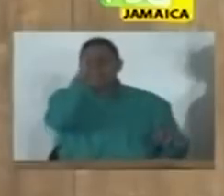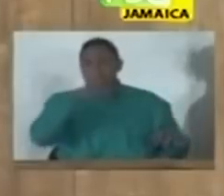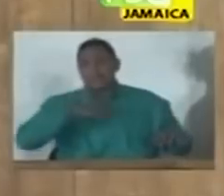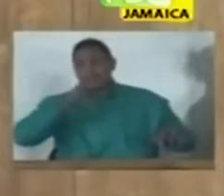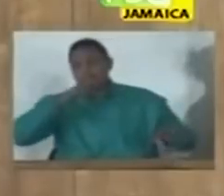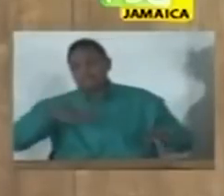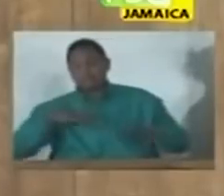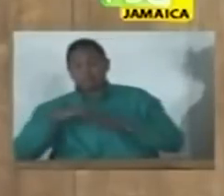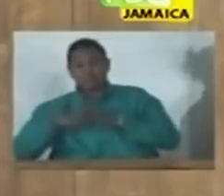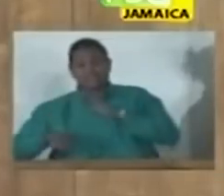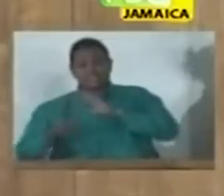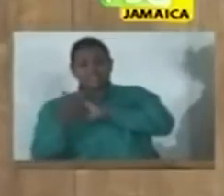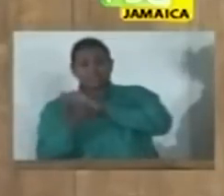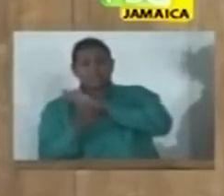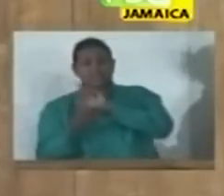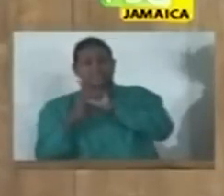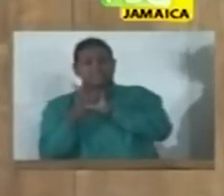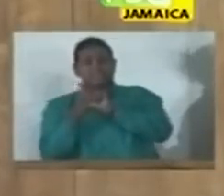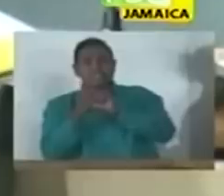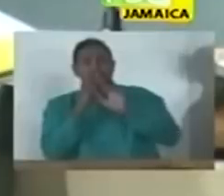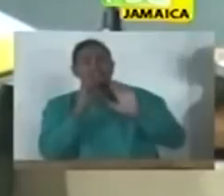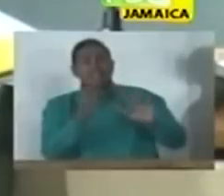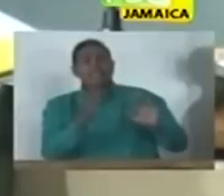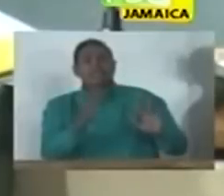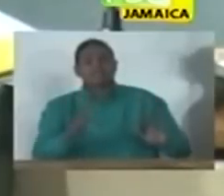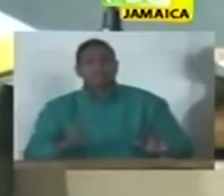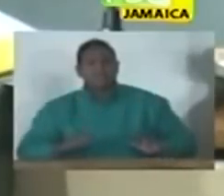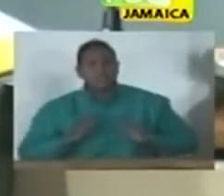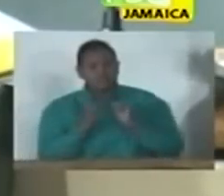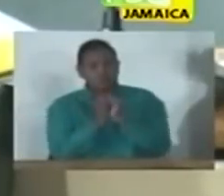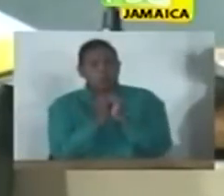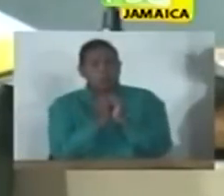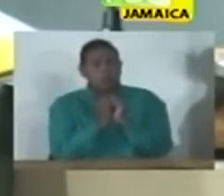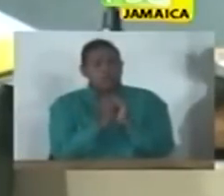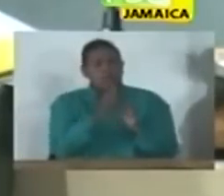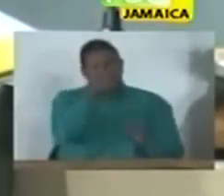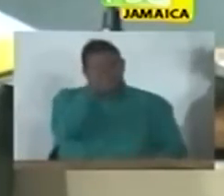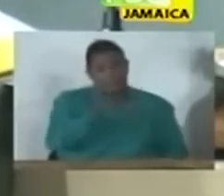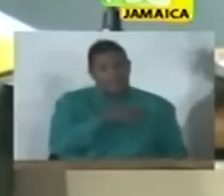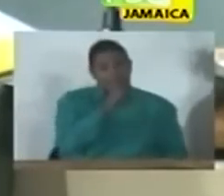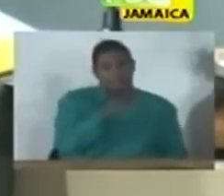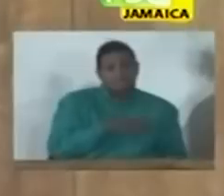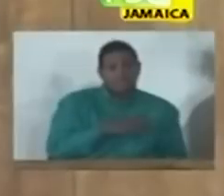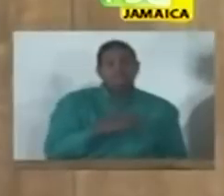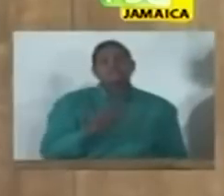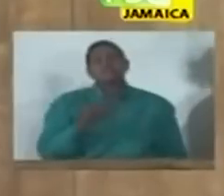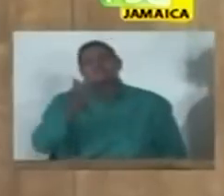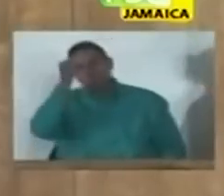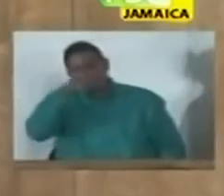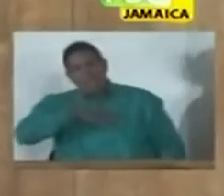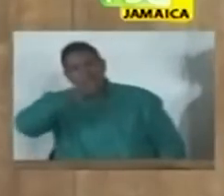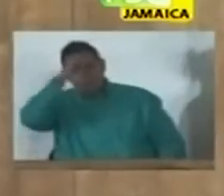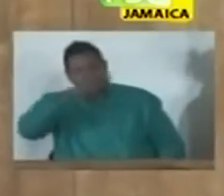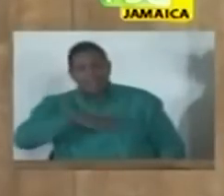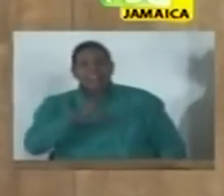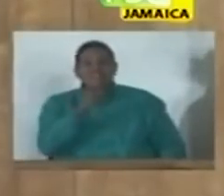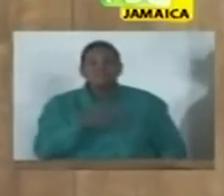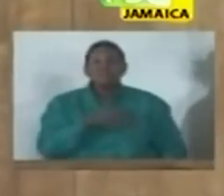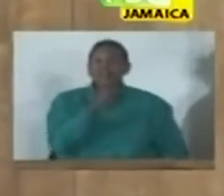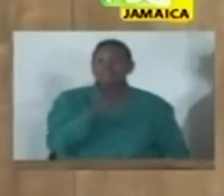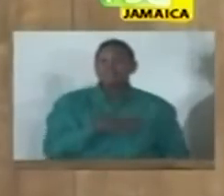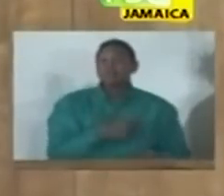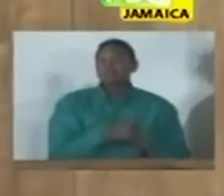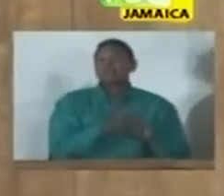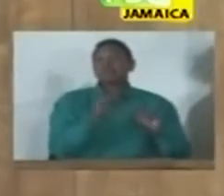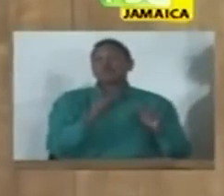bill, it leaves cohabitation of male and male, female and female. It could lead to an